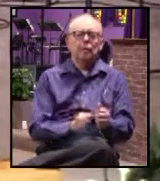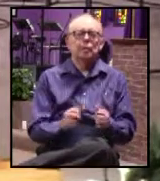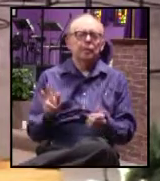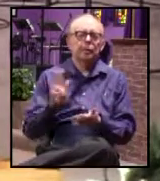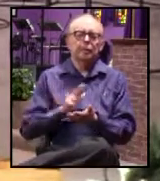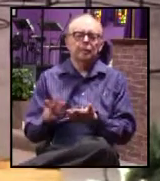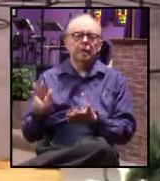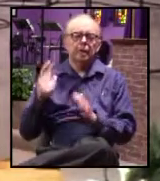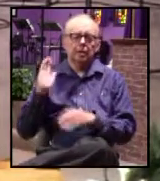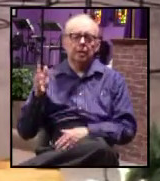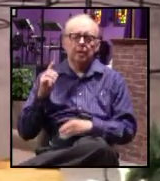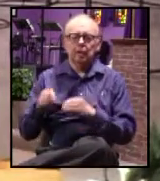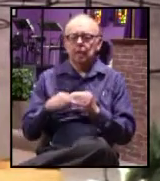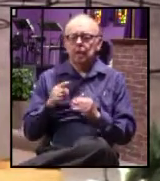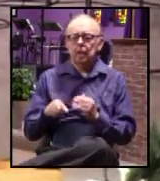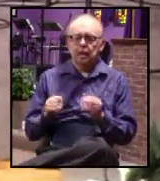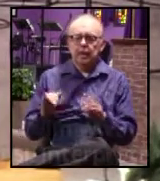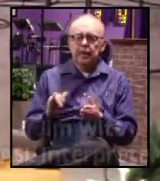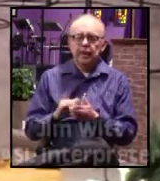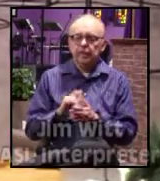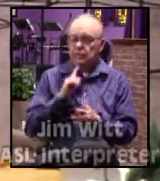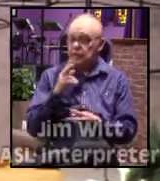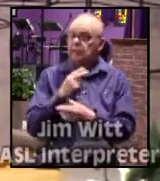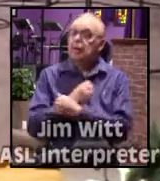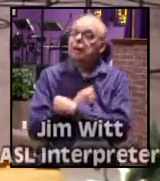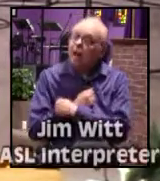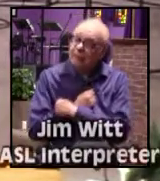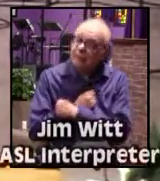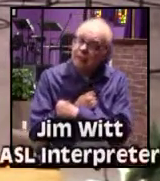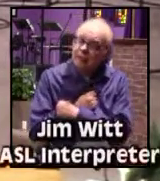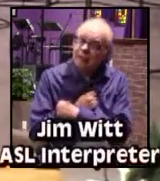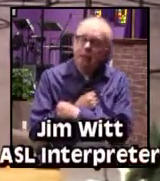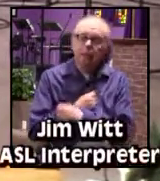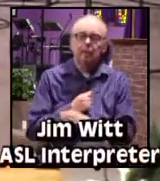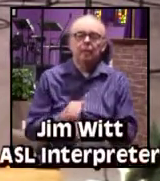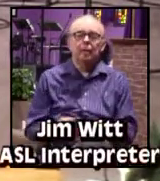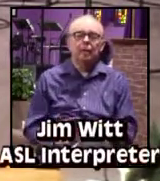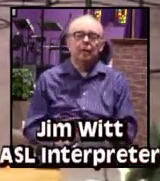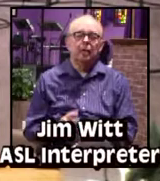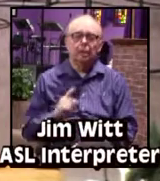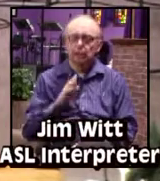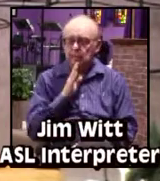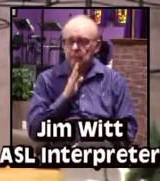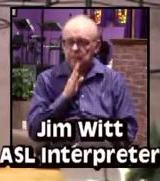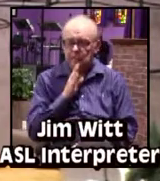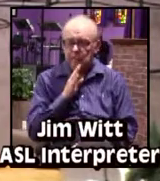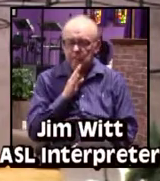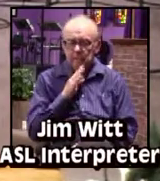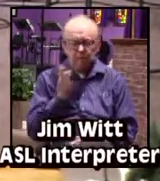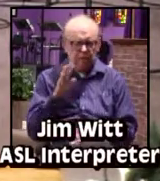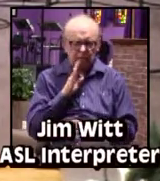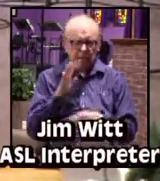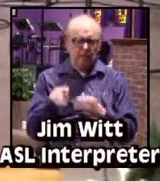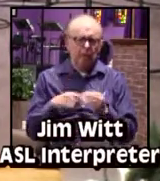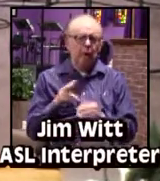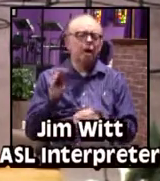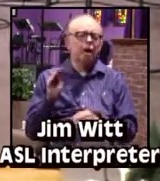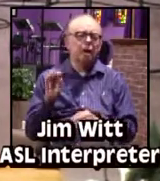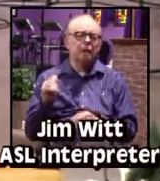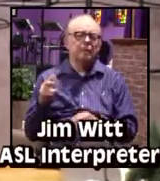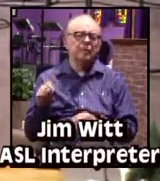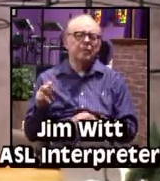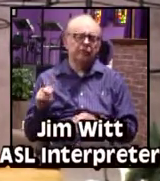sermon about This is Love, building off of Easter, talking about. So we've been talking about on